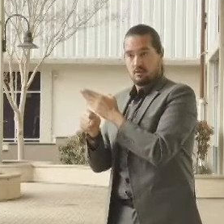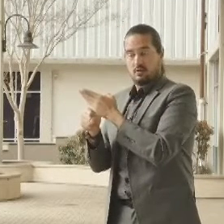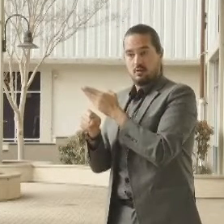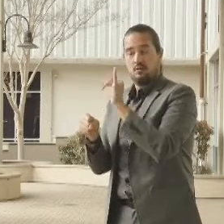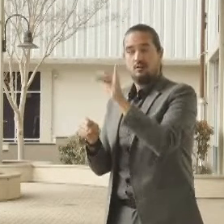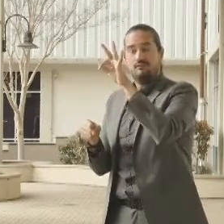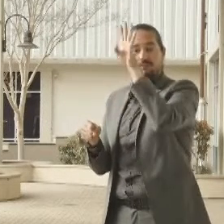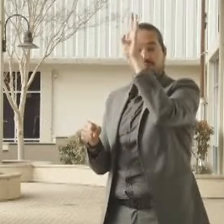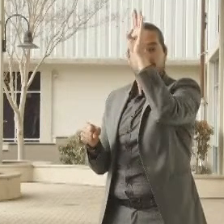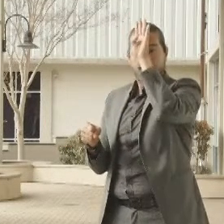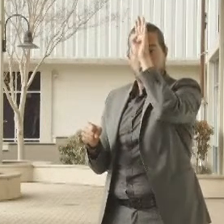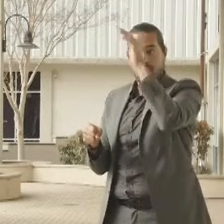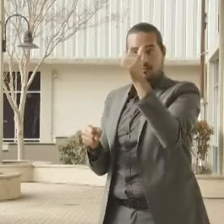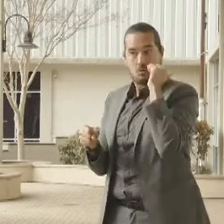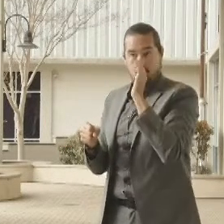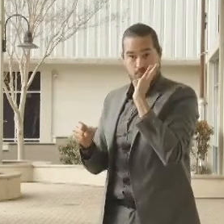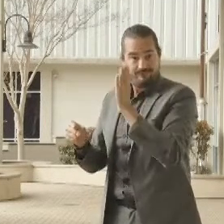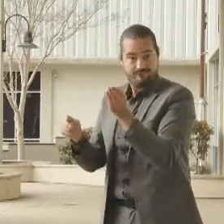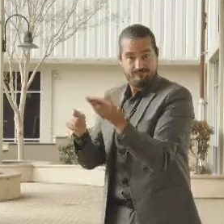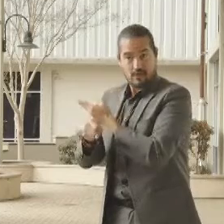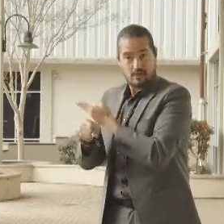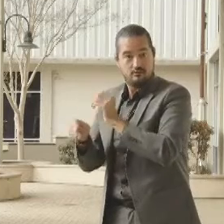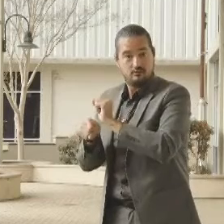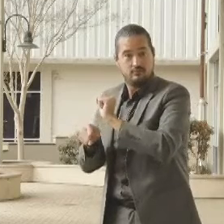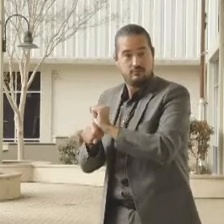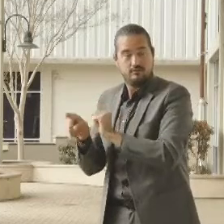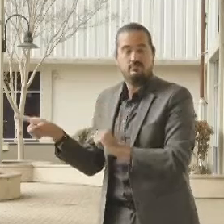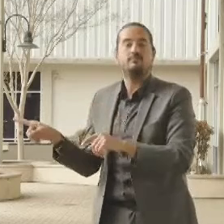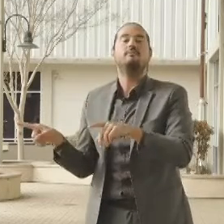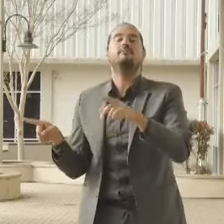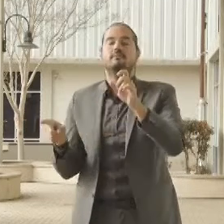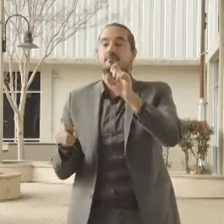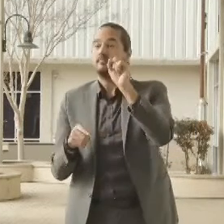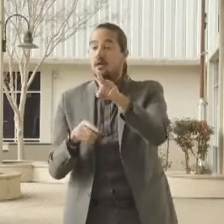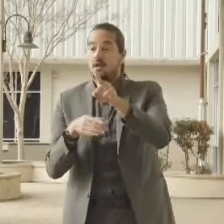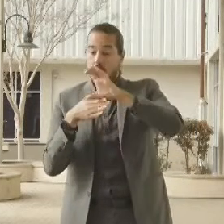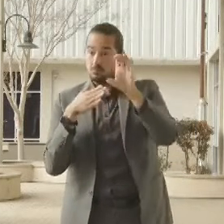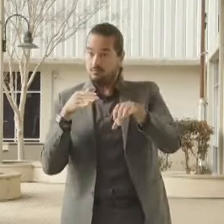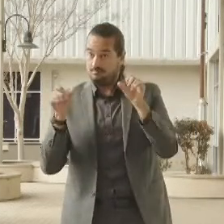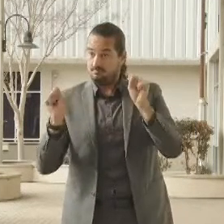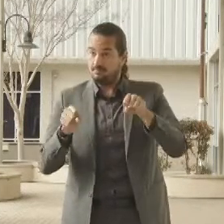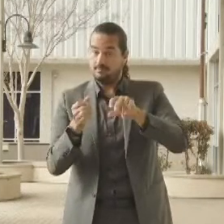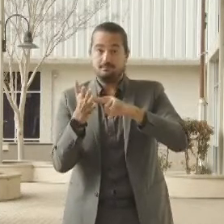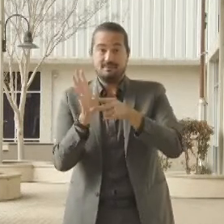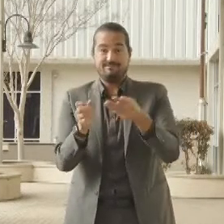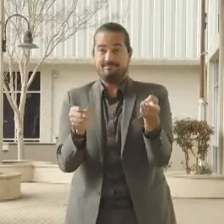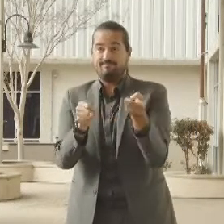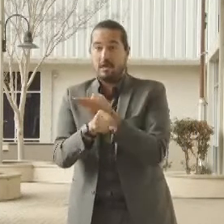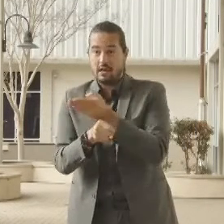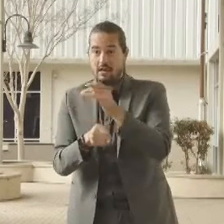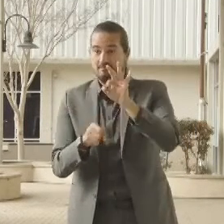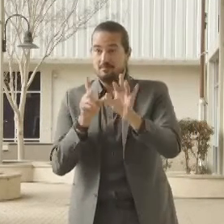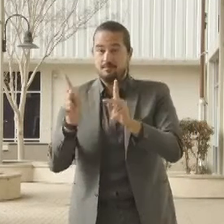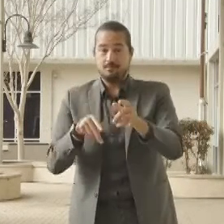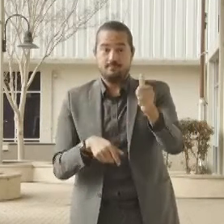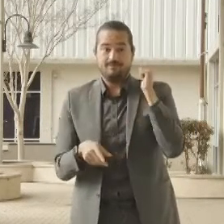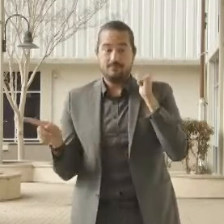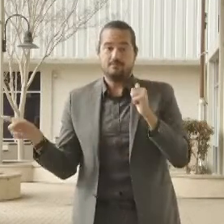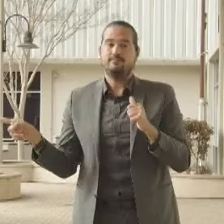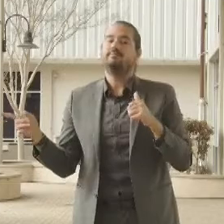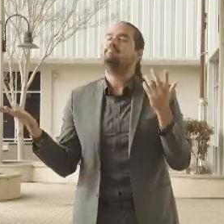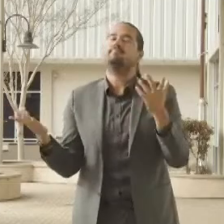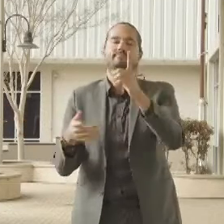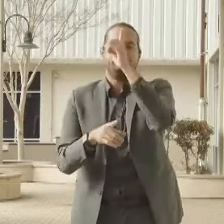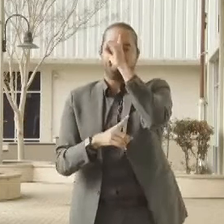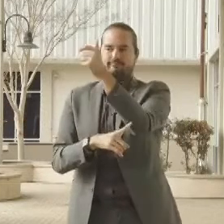So the question was, do the consequences include termination? The obligations of the health order are on employers and